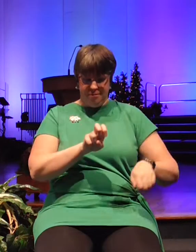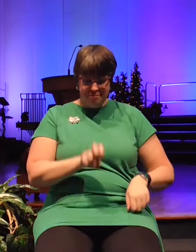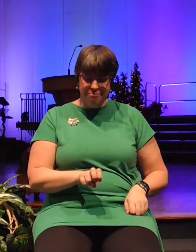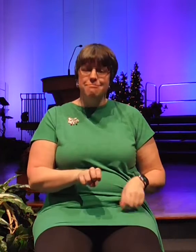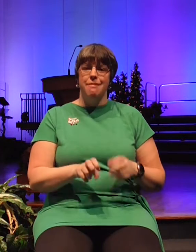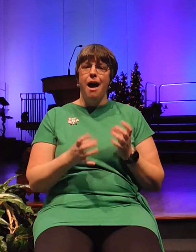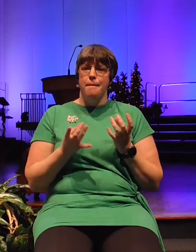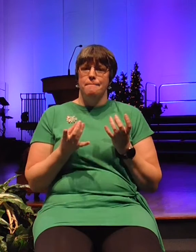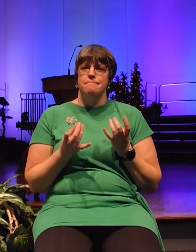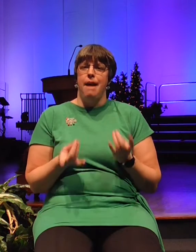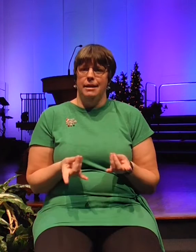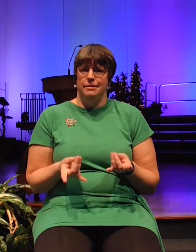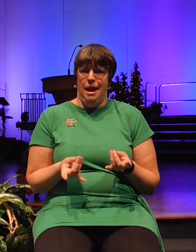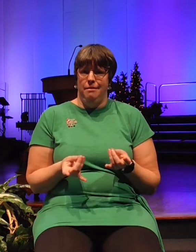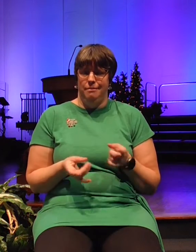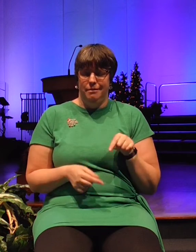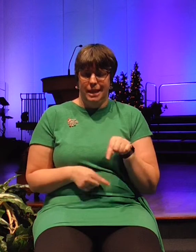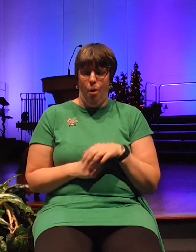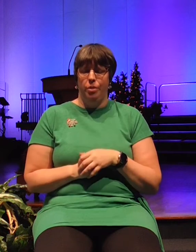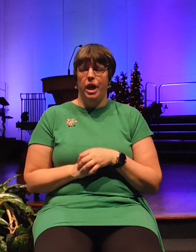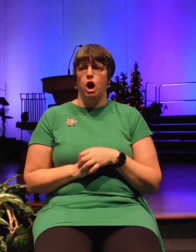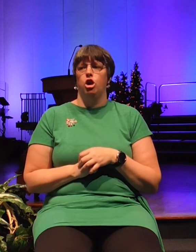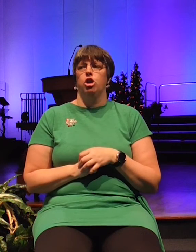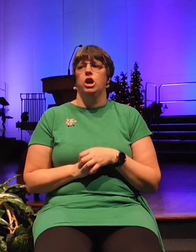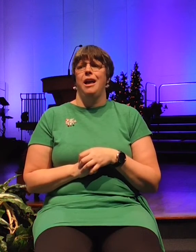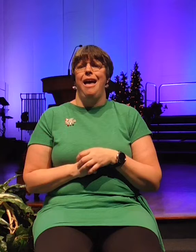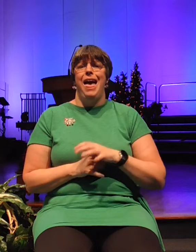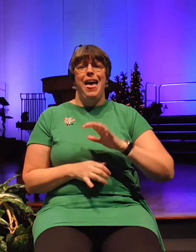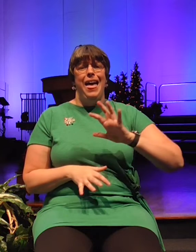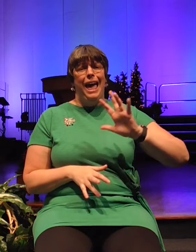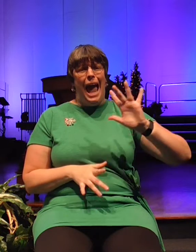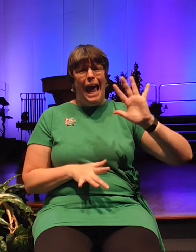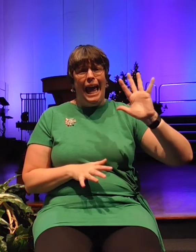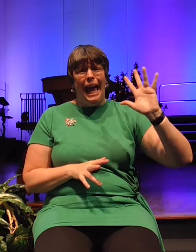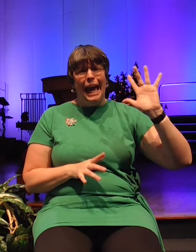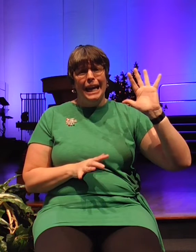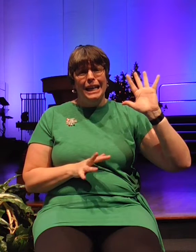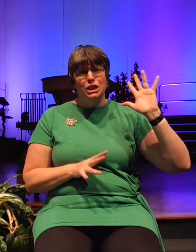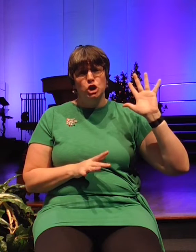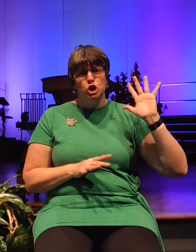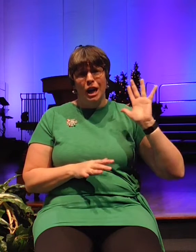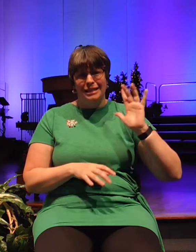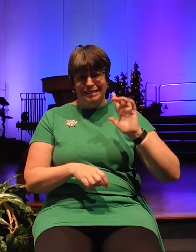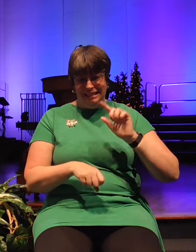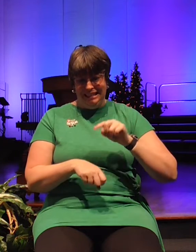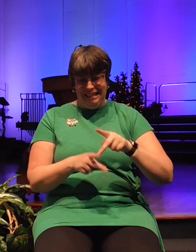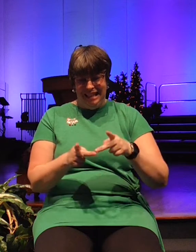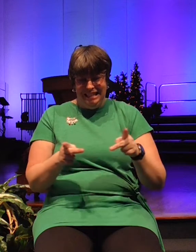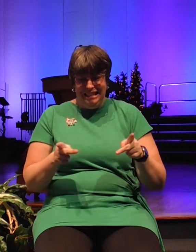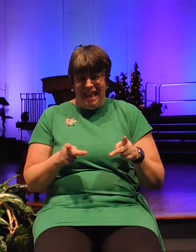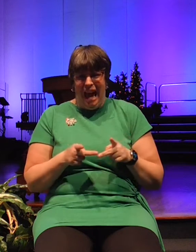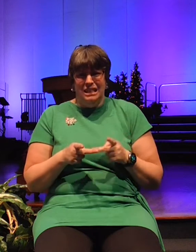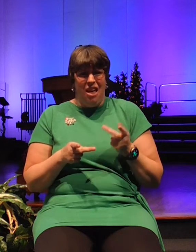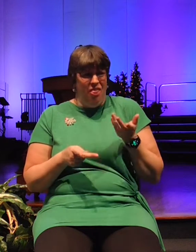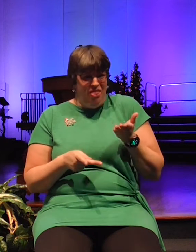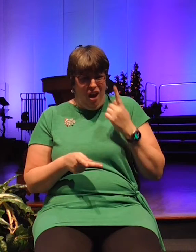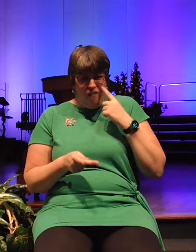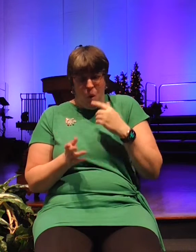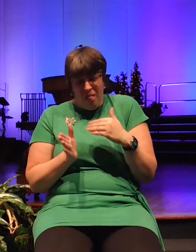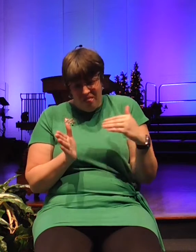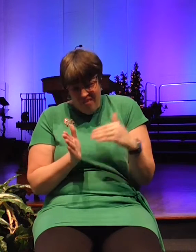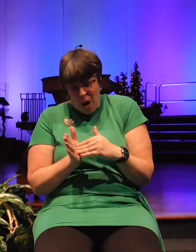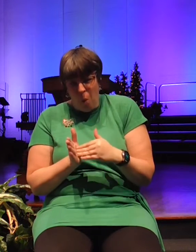area and meditate inside of it. These are ancient sites that have been there for thousands and thousands of